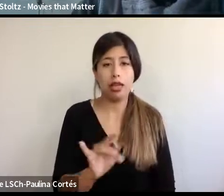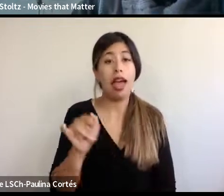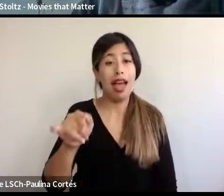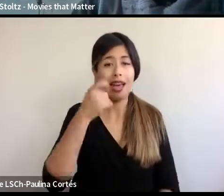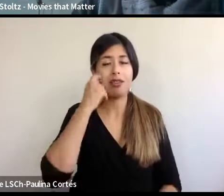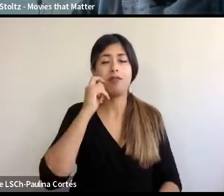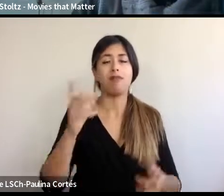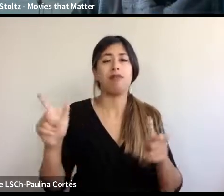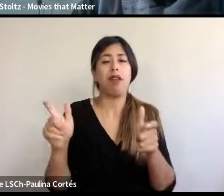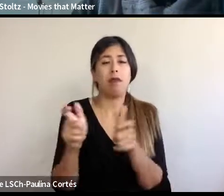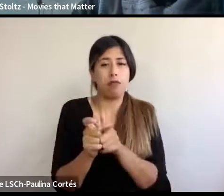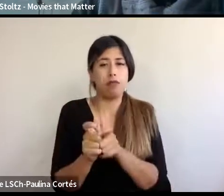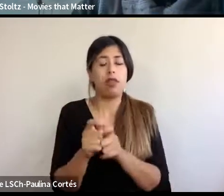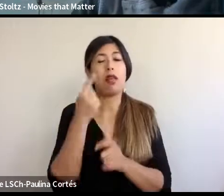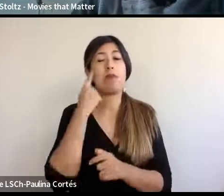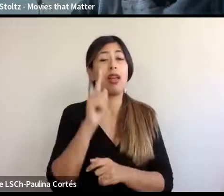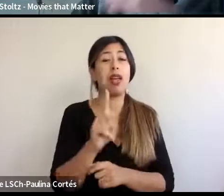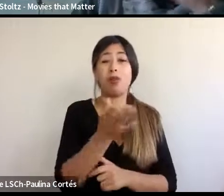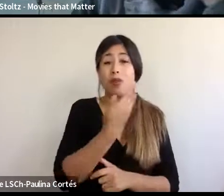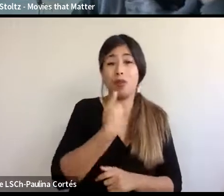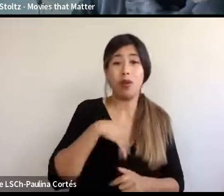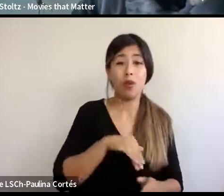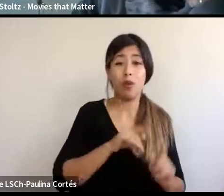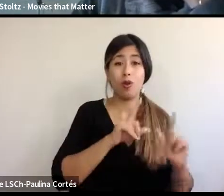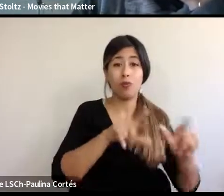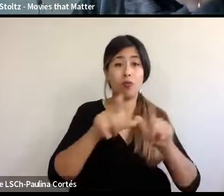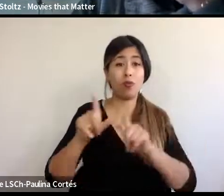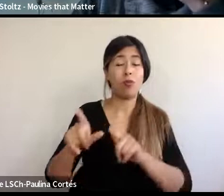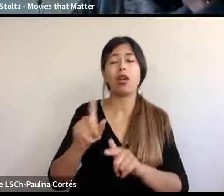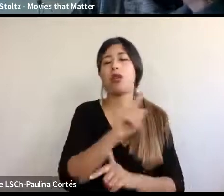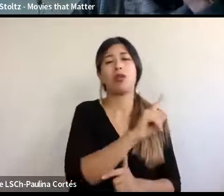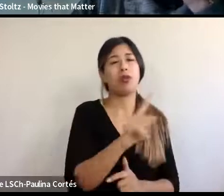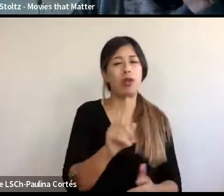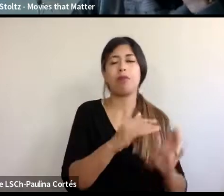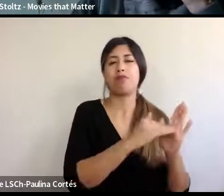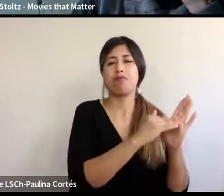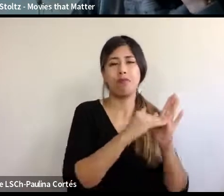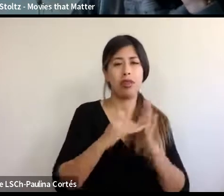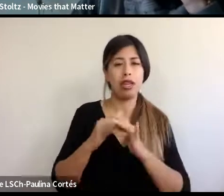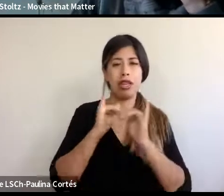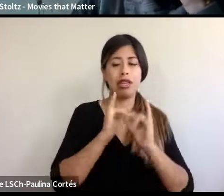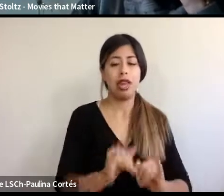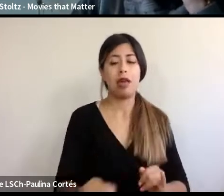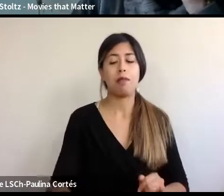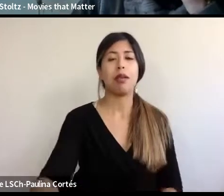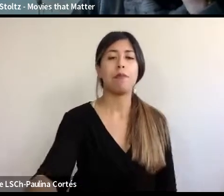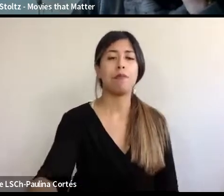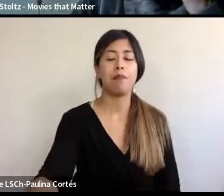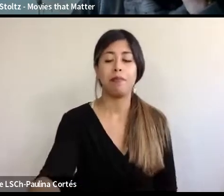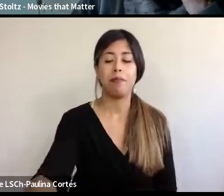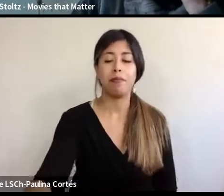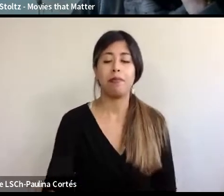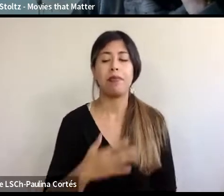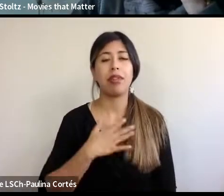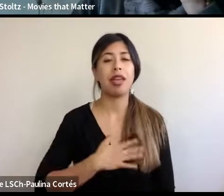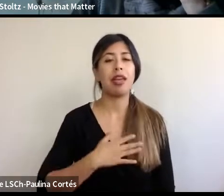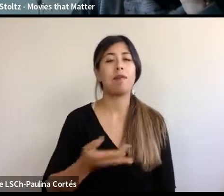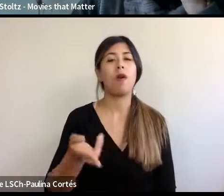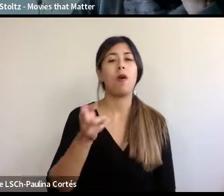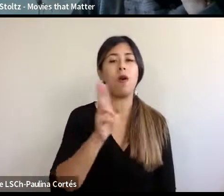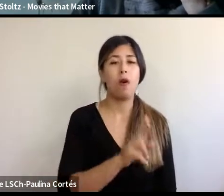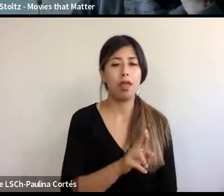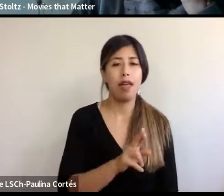we wanted to go, let's say, a little bit back to the roots, and we will focus on dictatorships, authoritarian regimes, and totalitarian